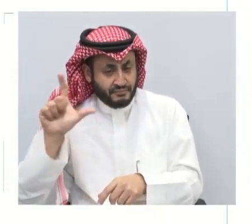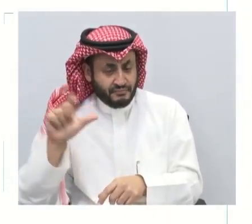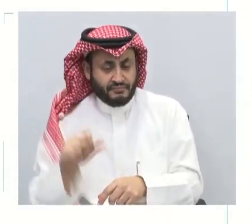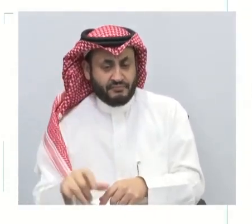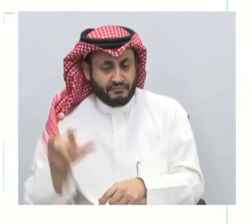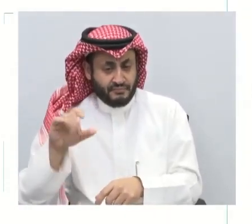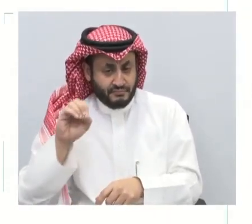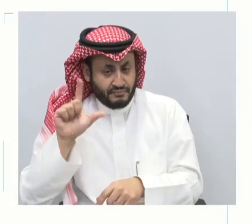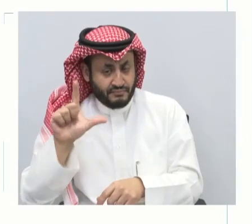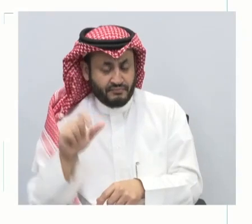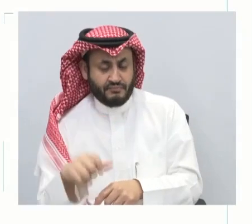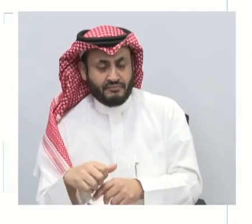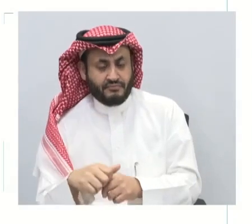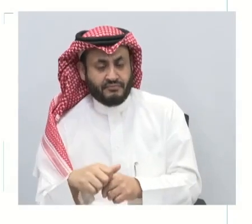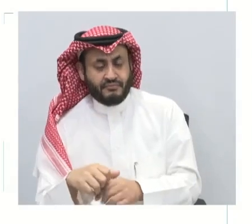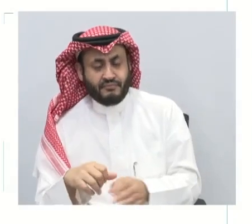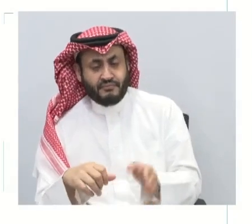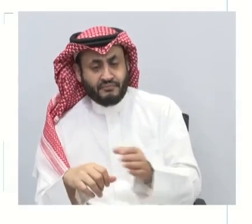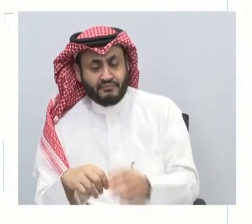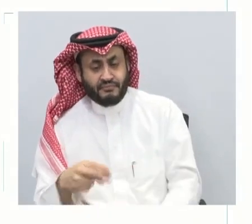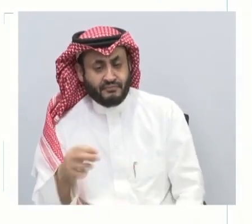You'll get cold.